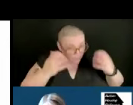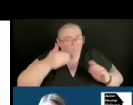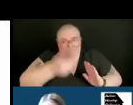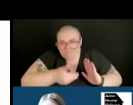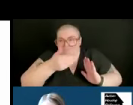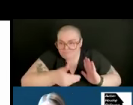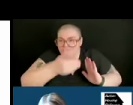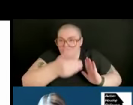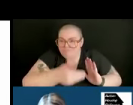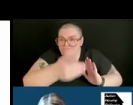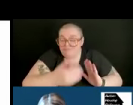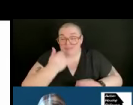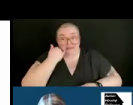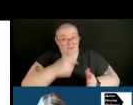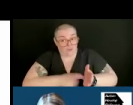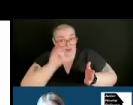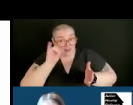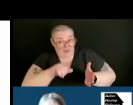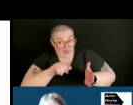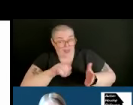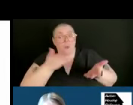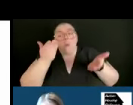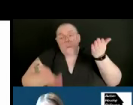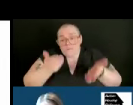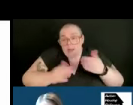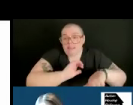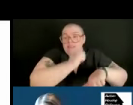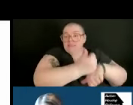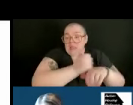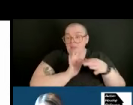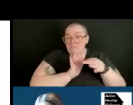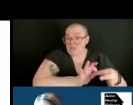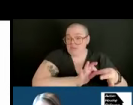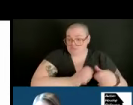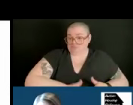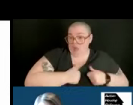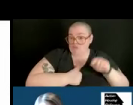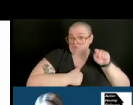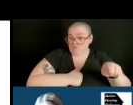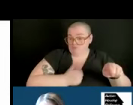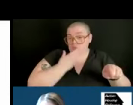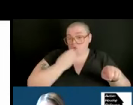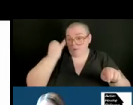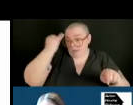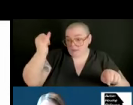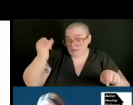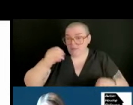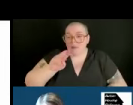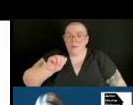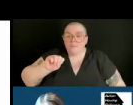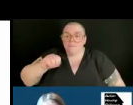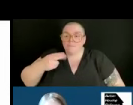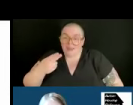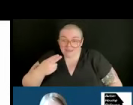that case, site-based housing might be a good idea as it permits mass health or common health members to use a